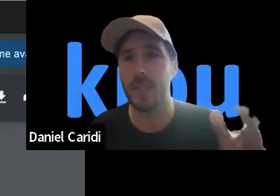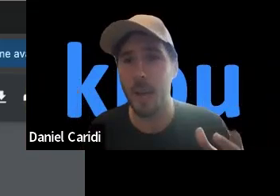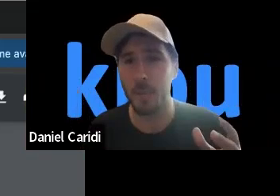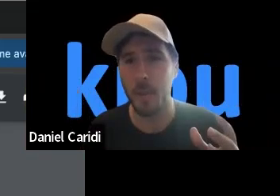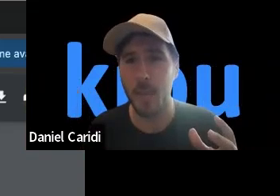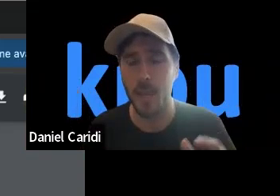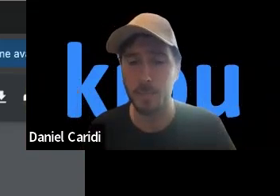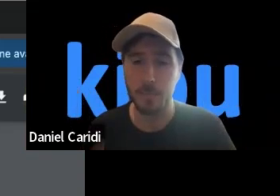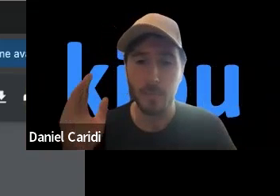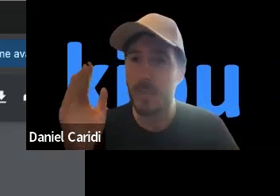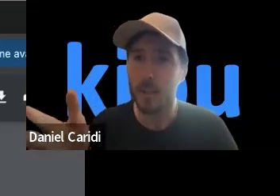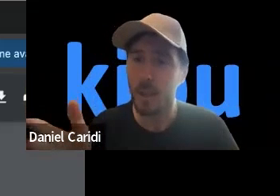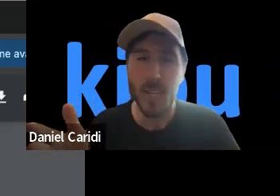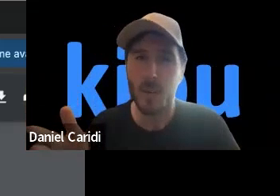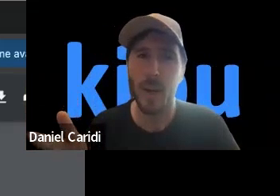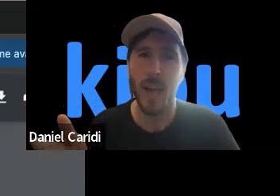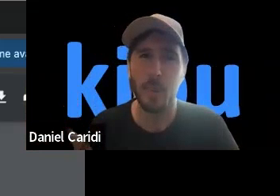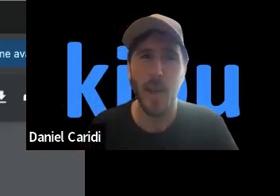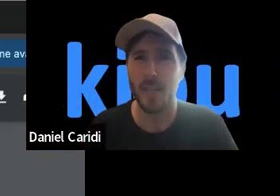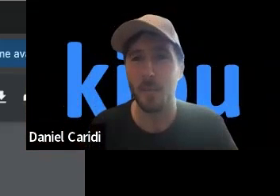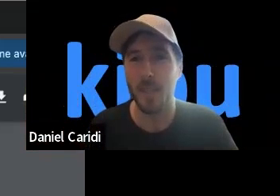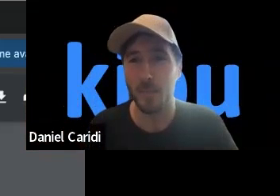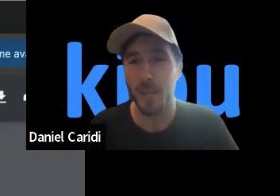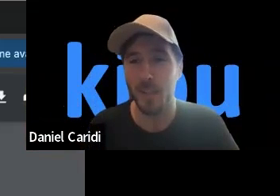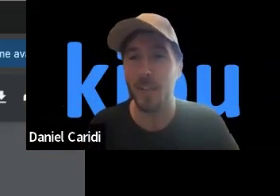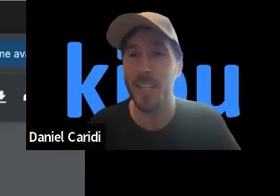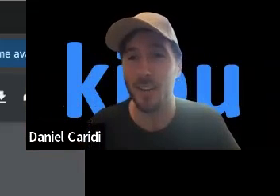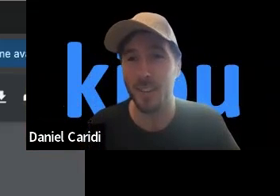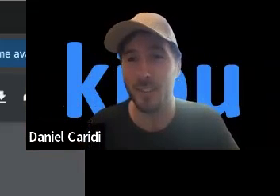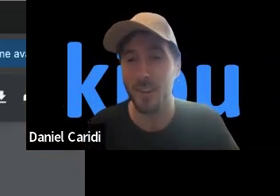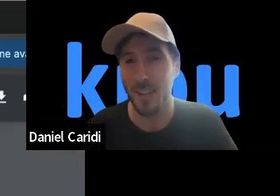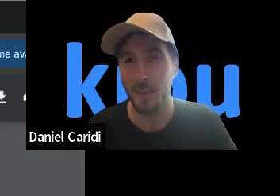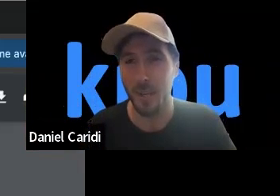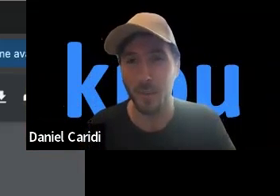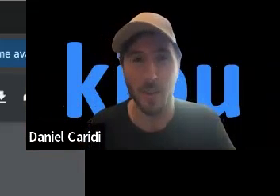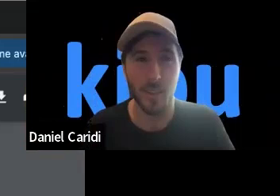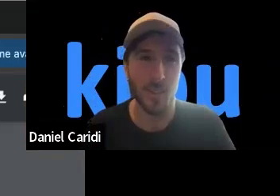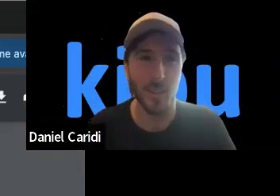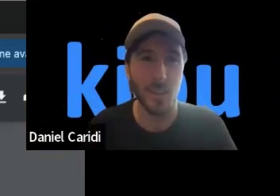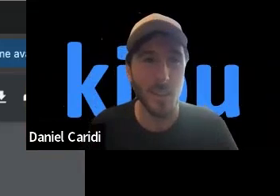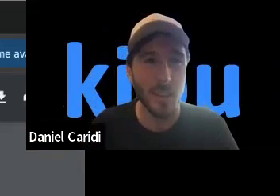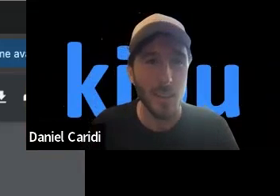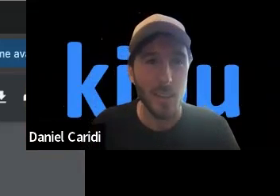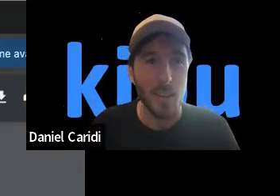or whatever the topic might be. You're teaching one happy path that might be a little easier for the folks that you're working with.